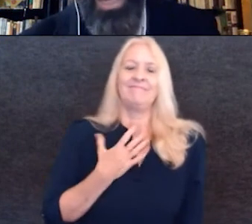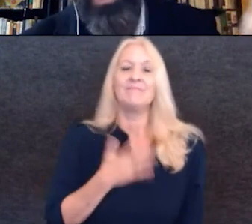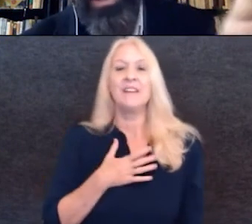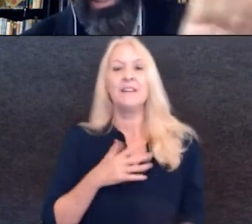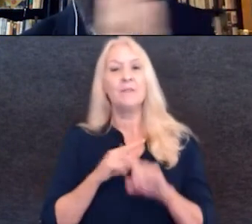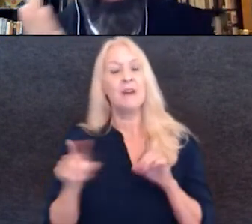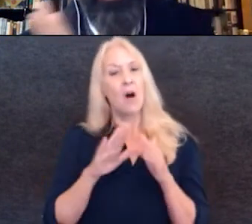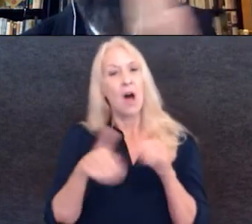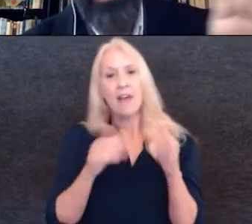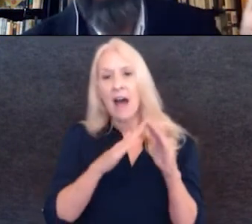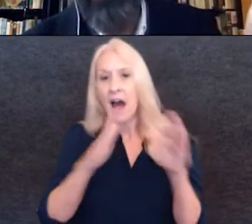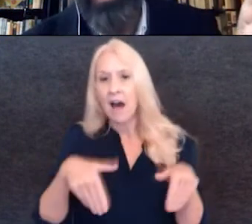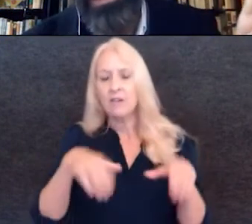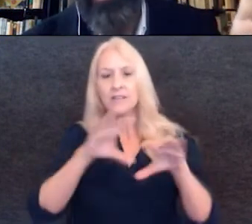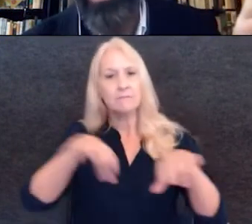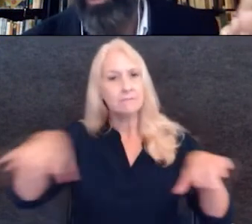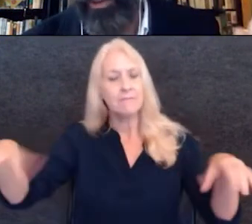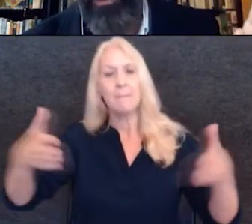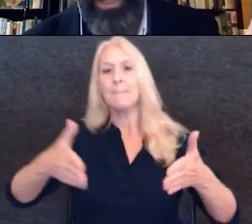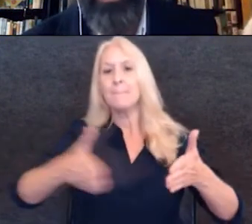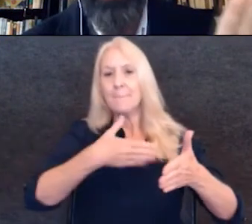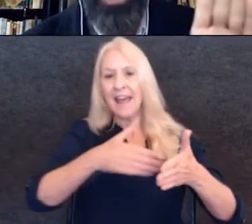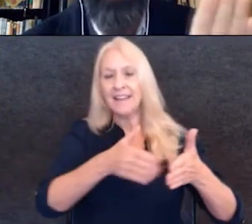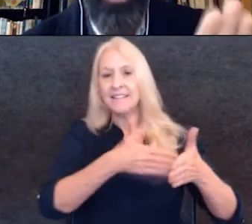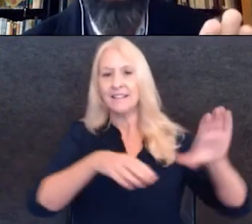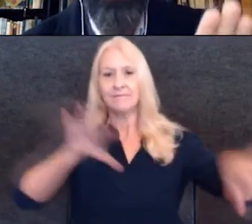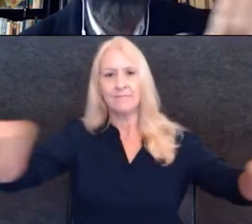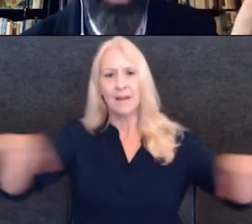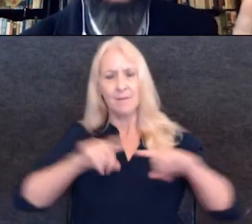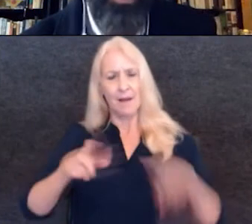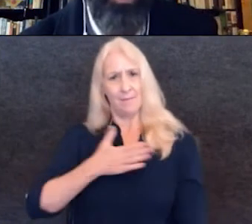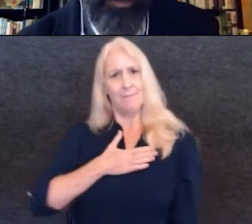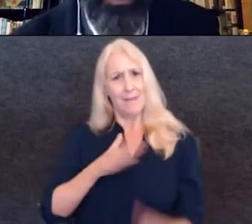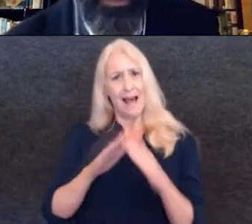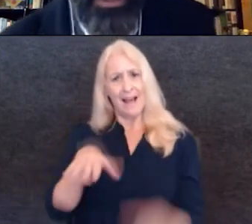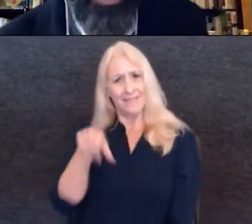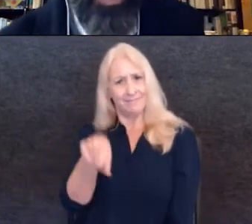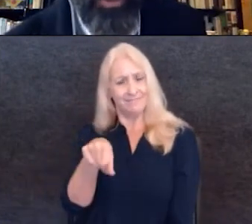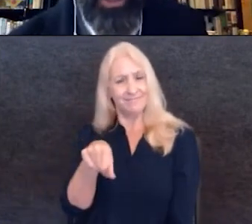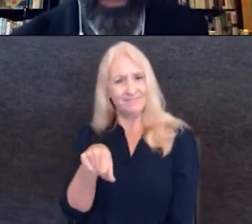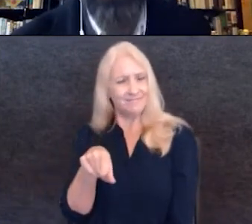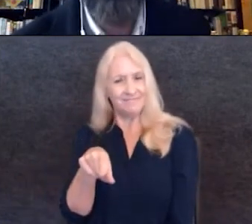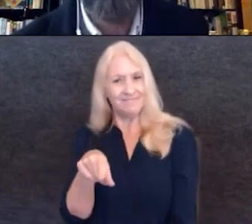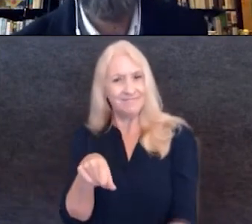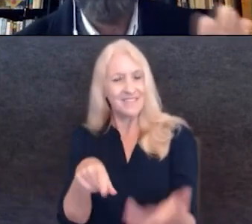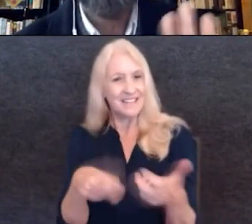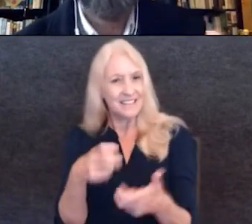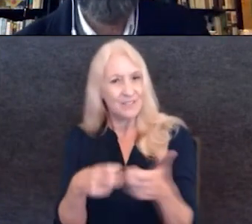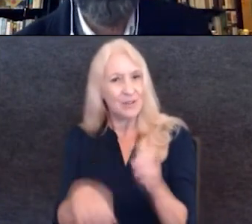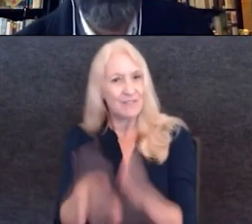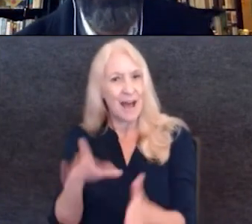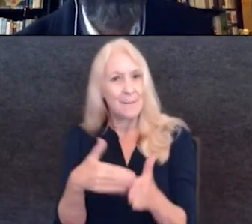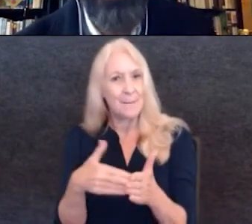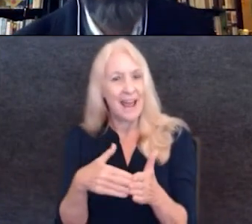all the houses around them have been painted, which is very rare, but our house, it's hard to find paint in Cuba or to get paint in Cuba. So